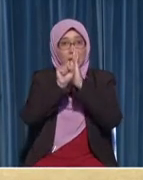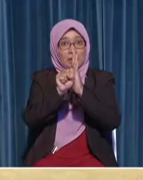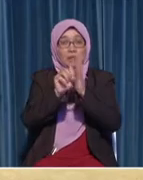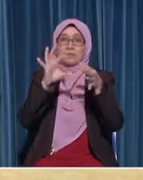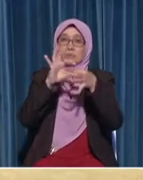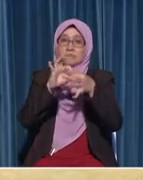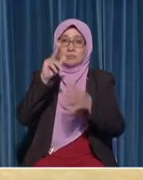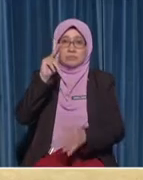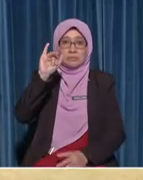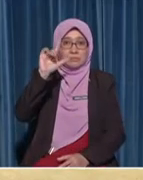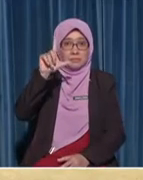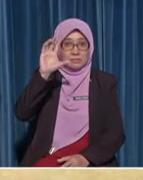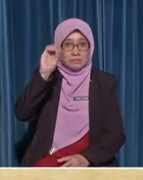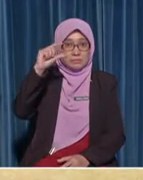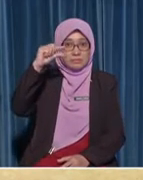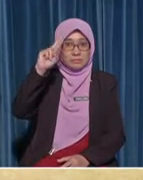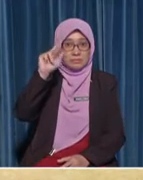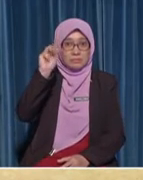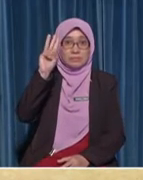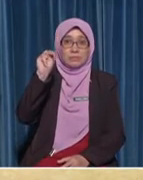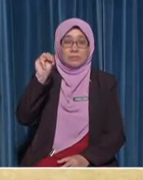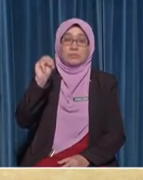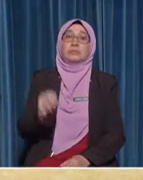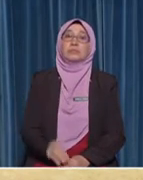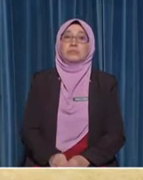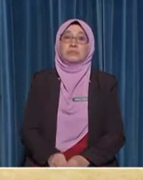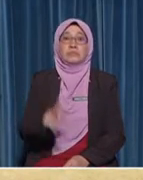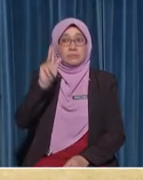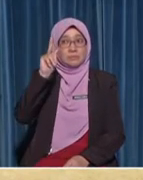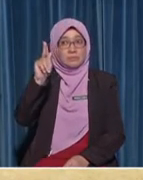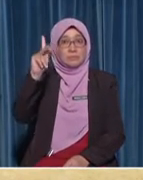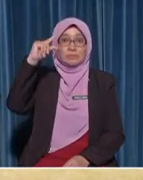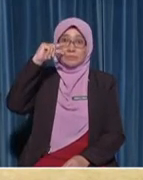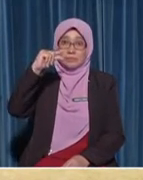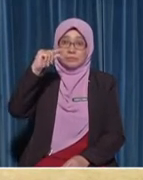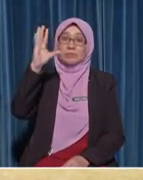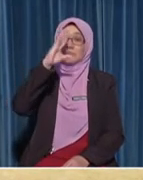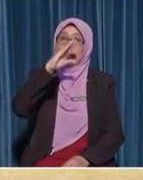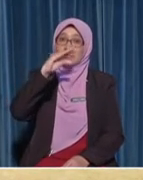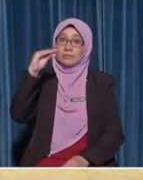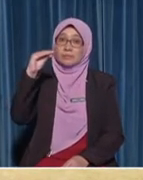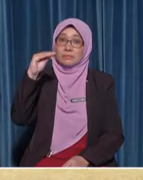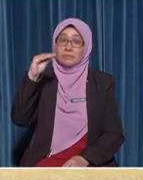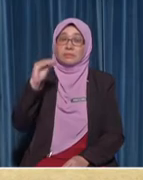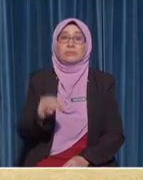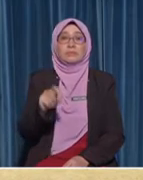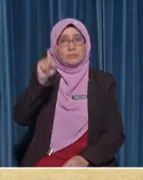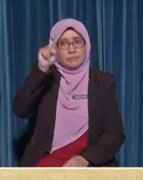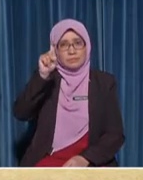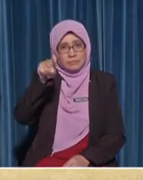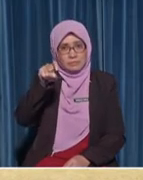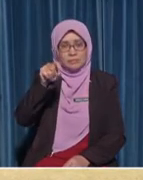kilogram is written as kg and it is